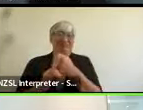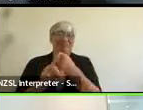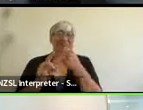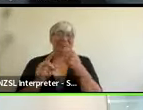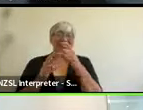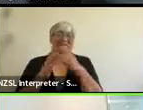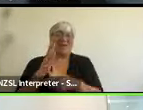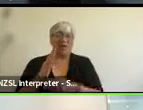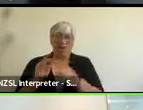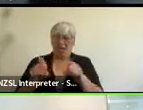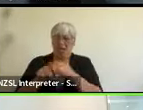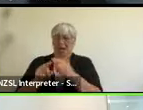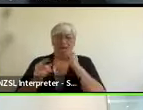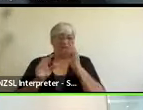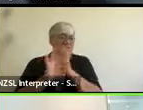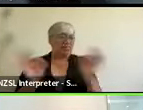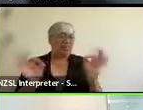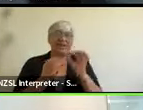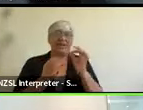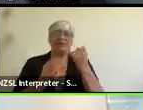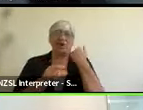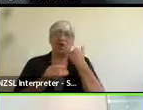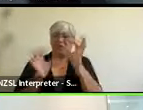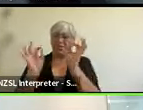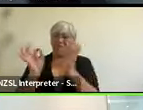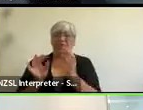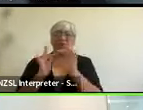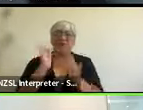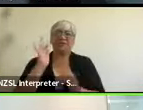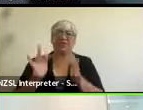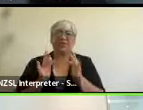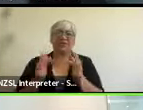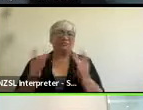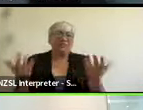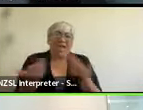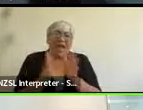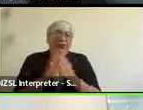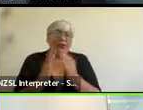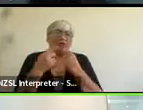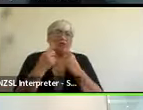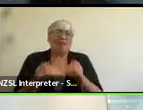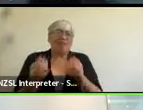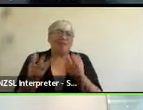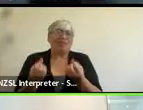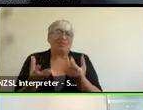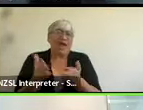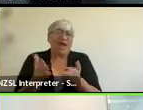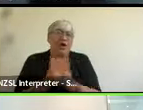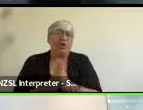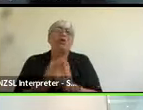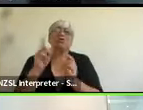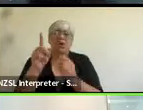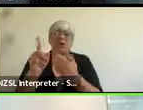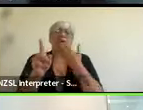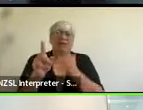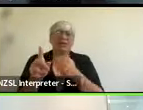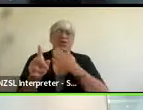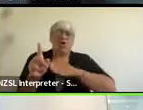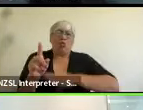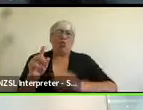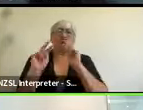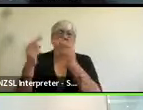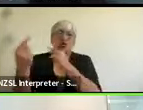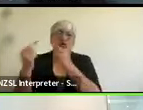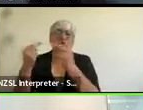and your internet out, you need reliable information that doesn't rely on that infrastructure. So I'd like to see a review into the AM